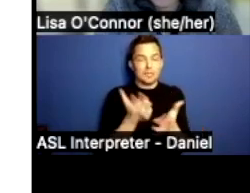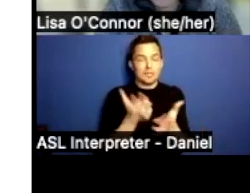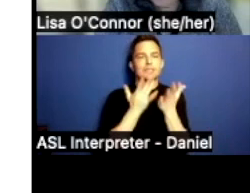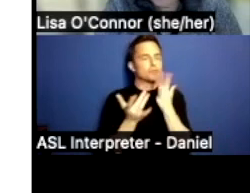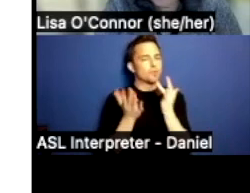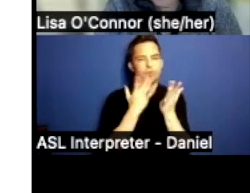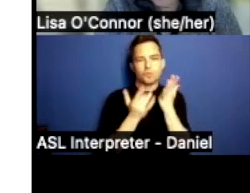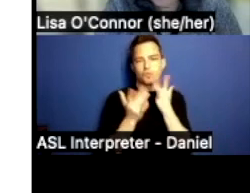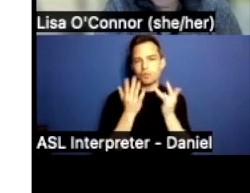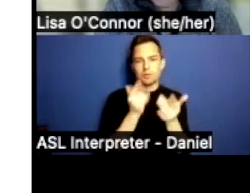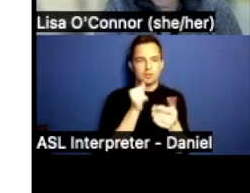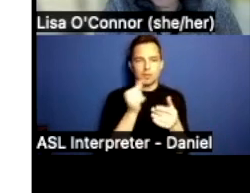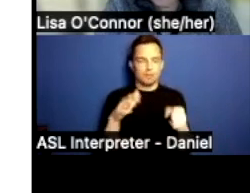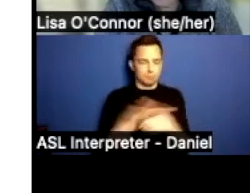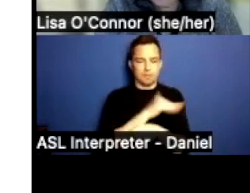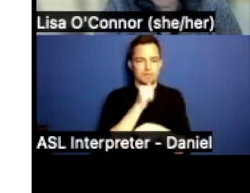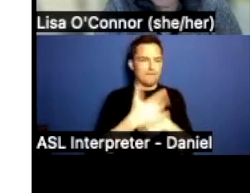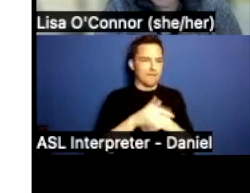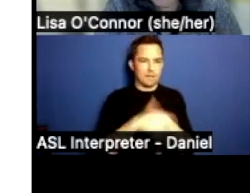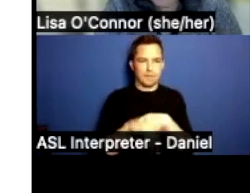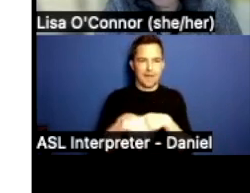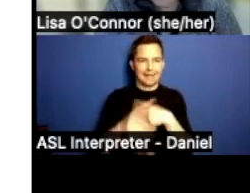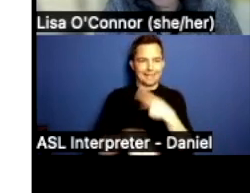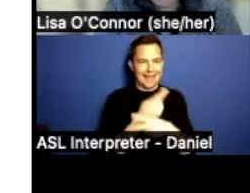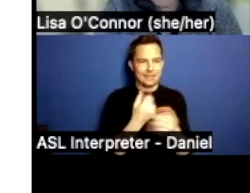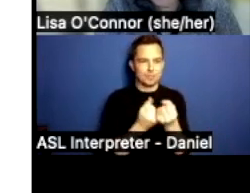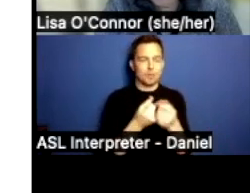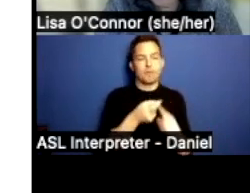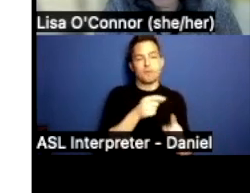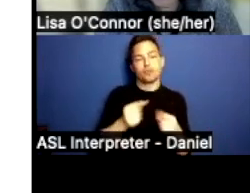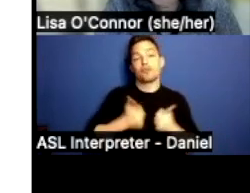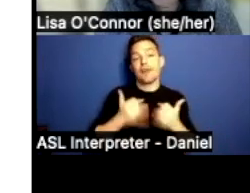or completely unavailable, at least in survivors' perception,